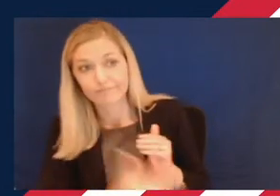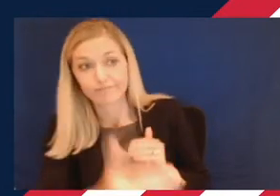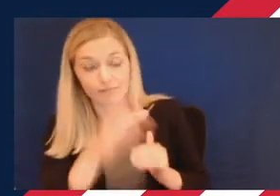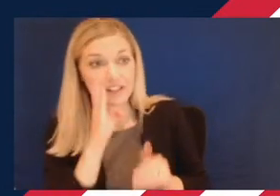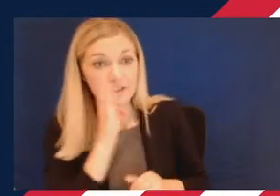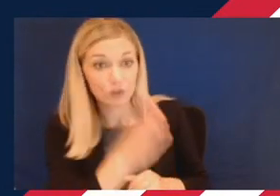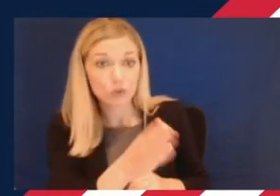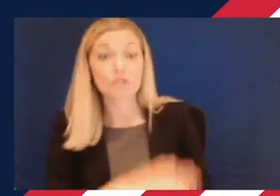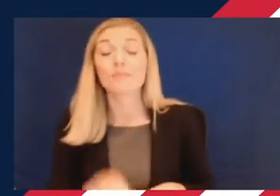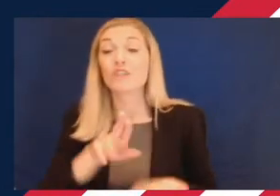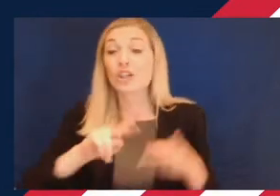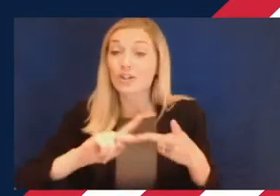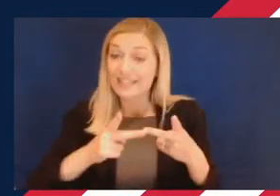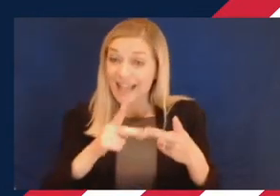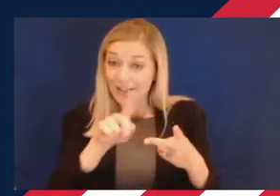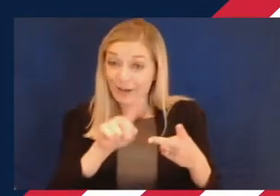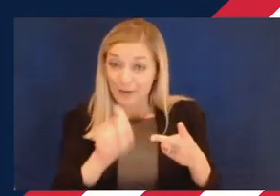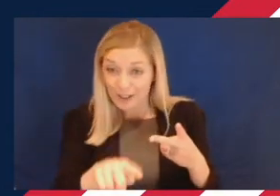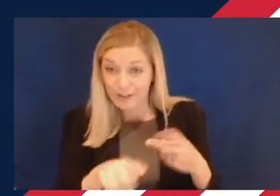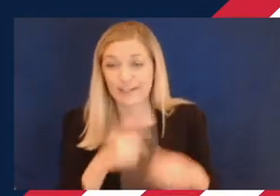vaccine...